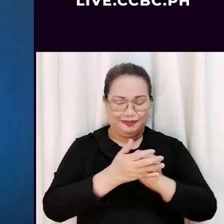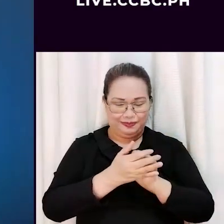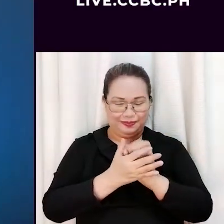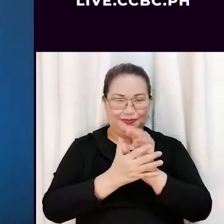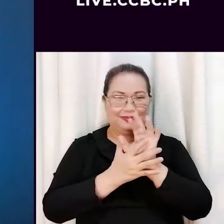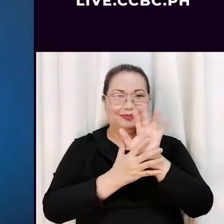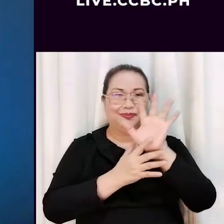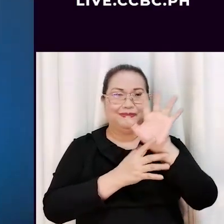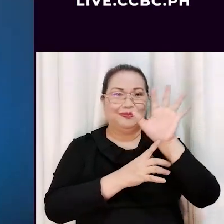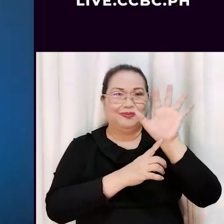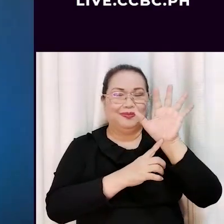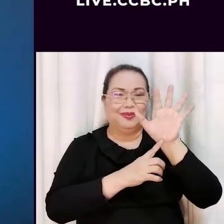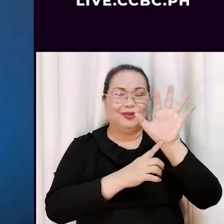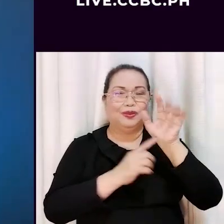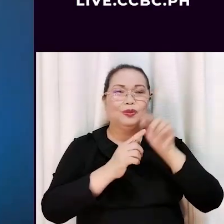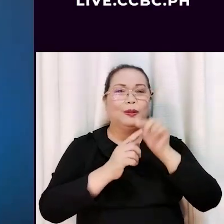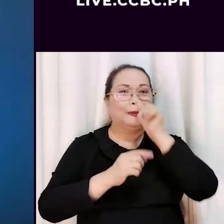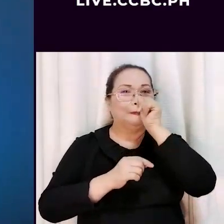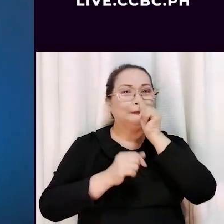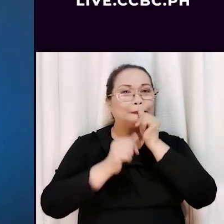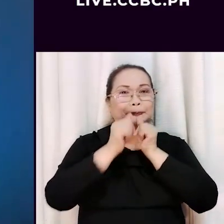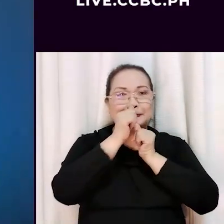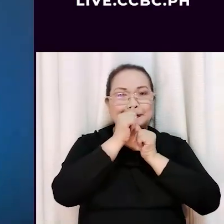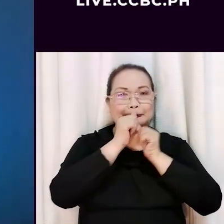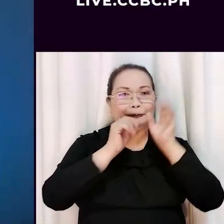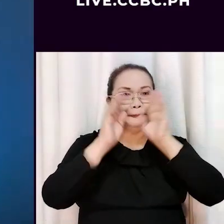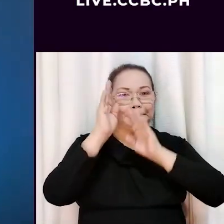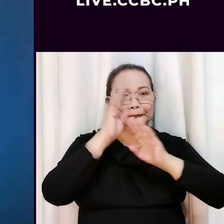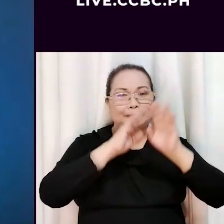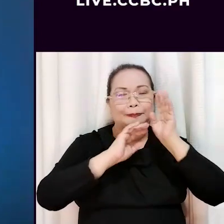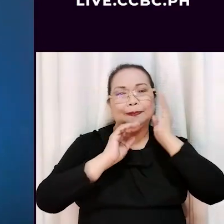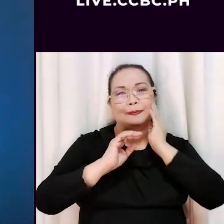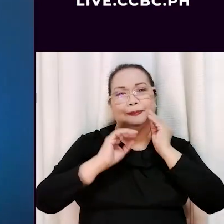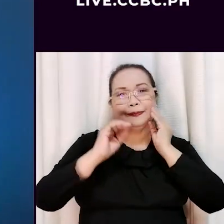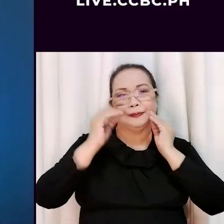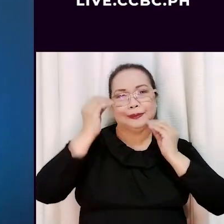to persevere through trials and tribulation